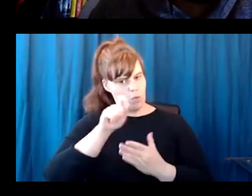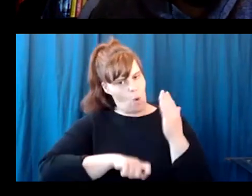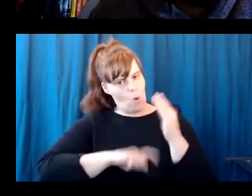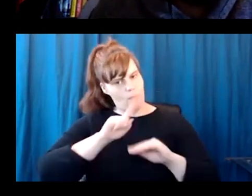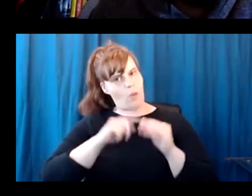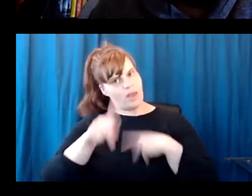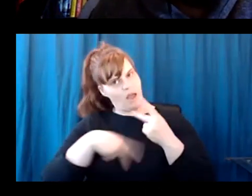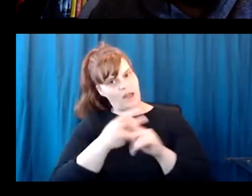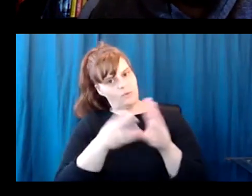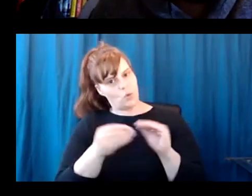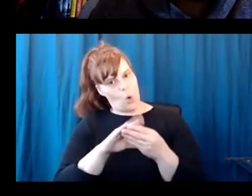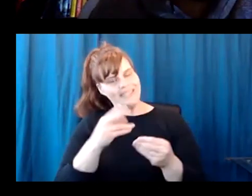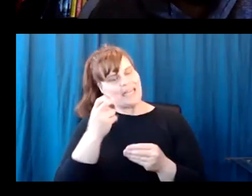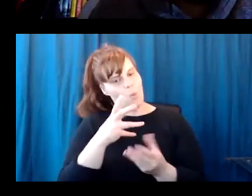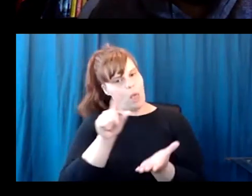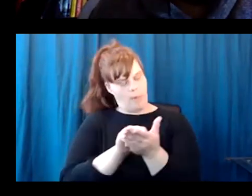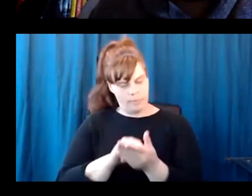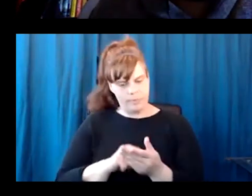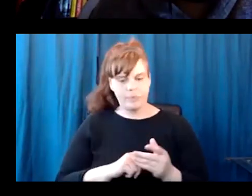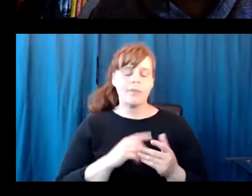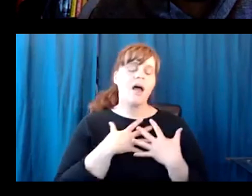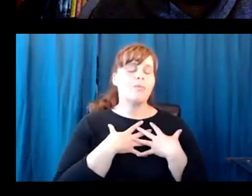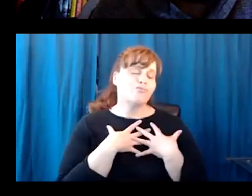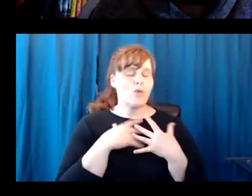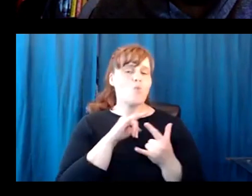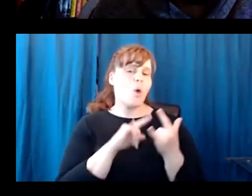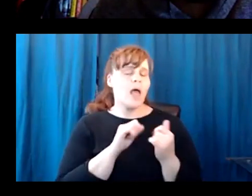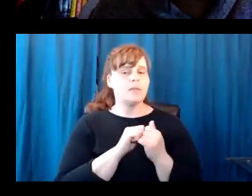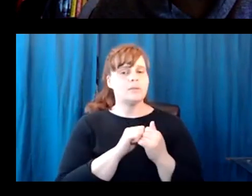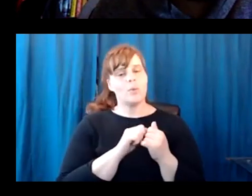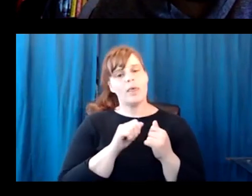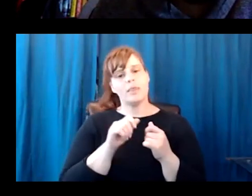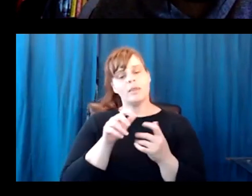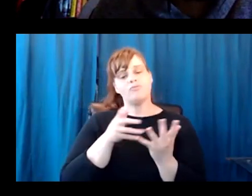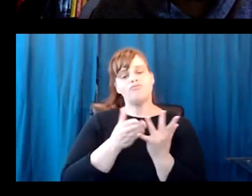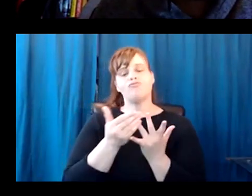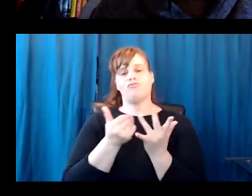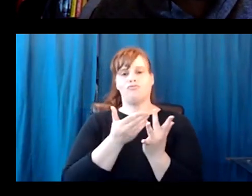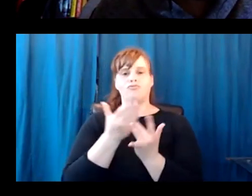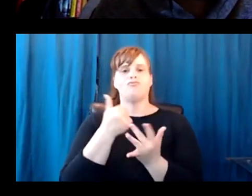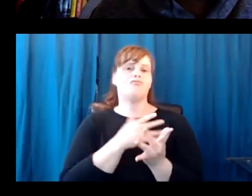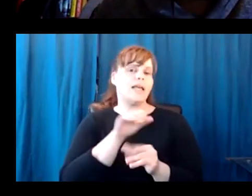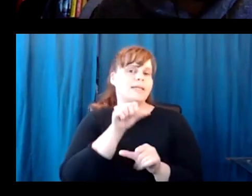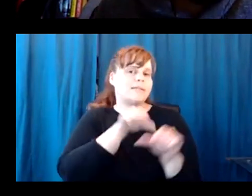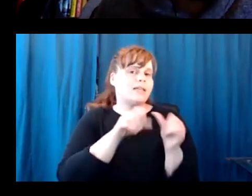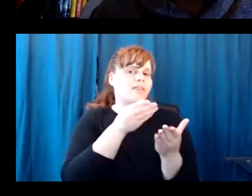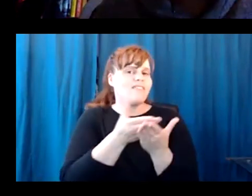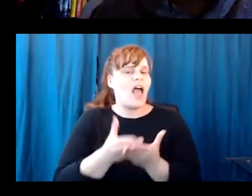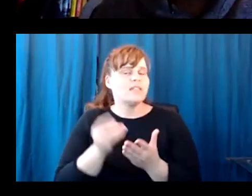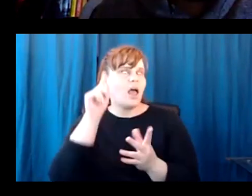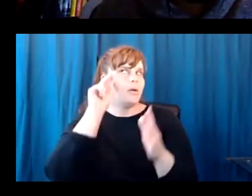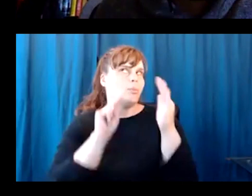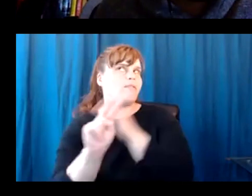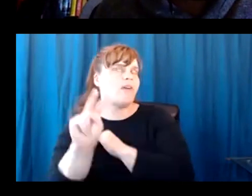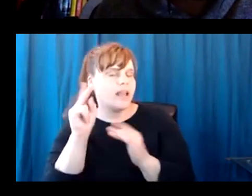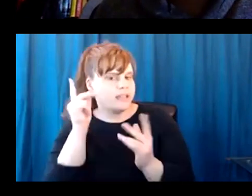sought to publish, a charming romance intermingled with scientific fact and prophetic vision, he was elaborating a vision